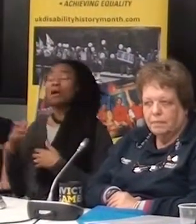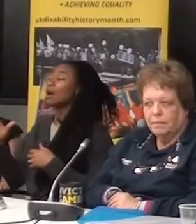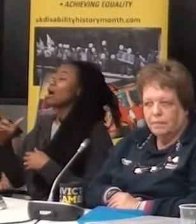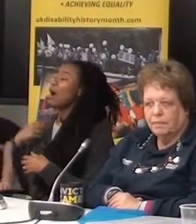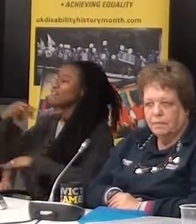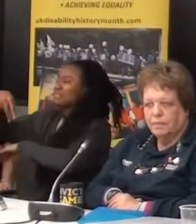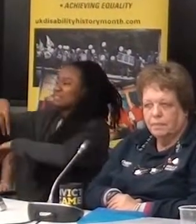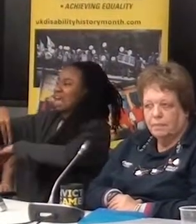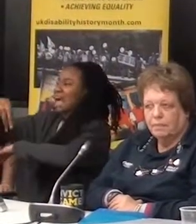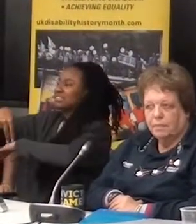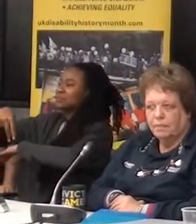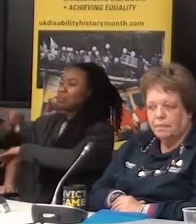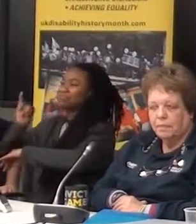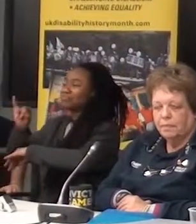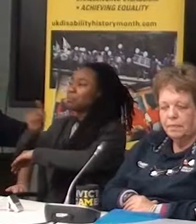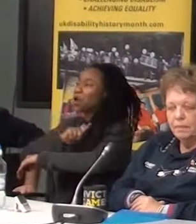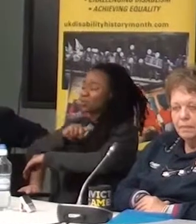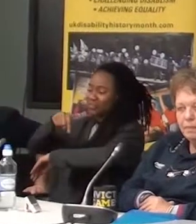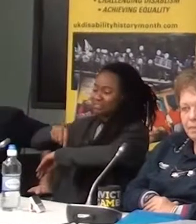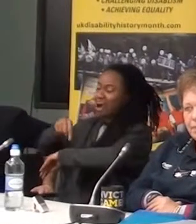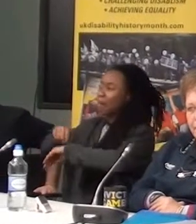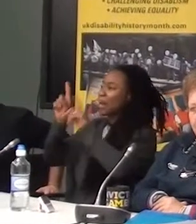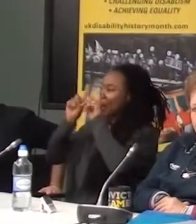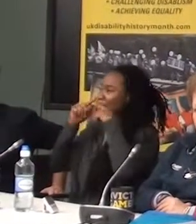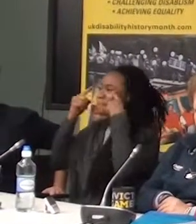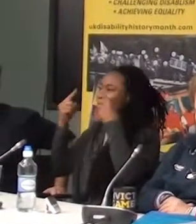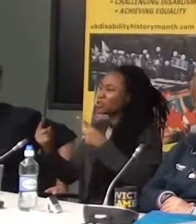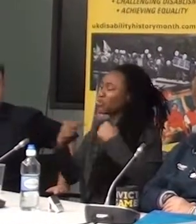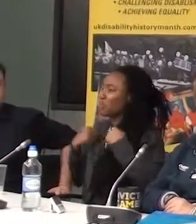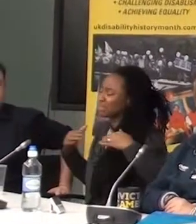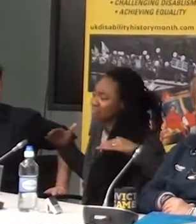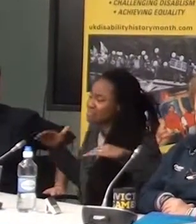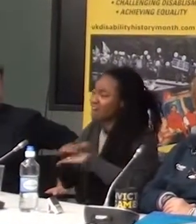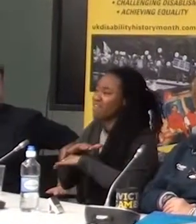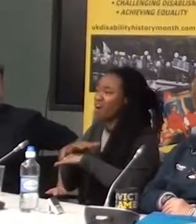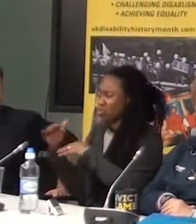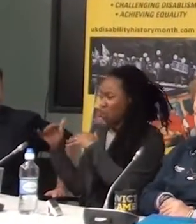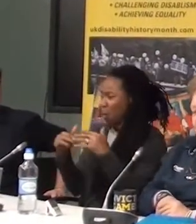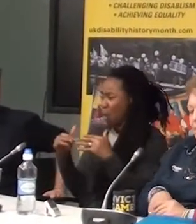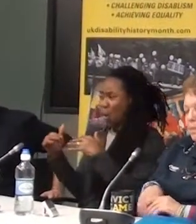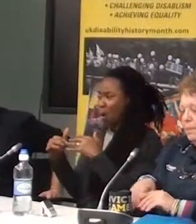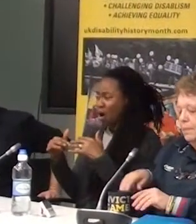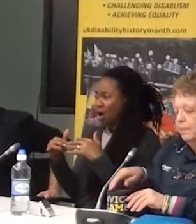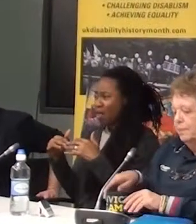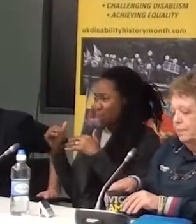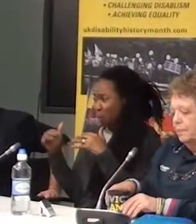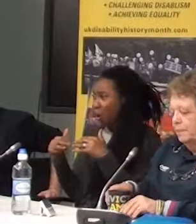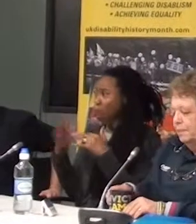Because of time, it's going to be impossible to actually cover the war that lasted 4 years in a few